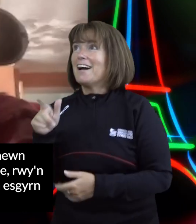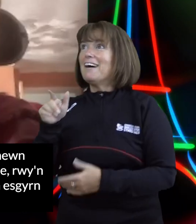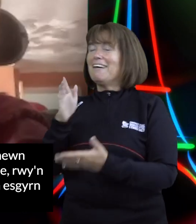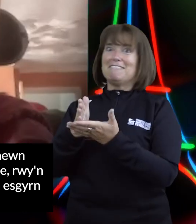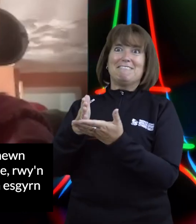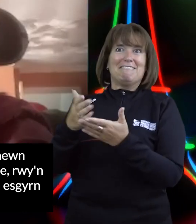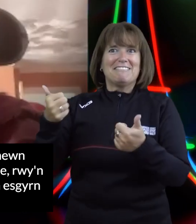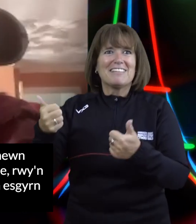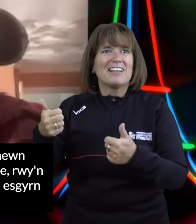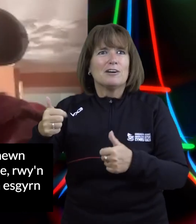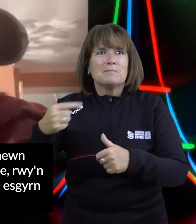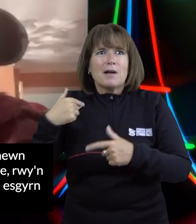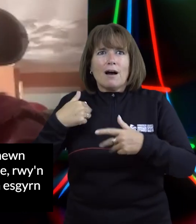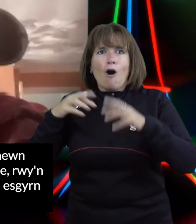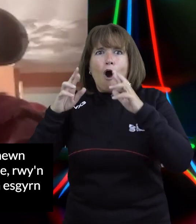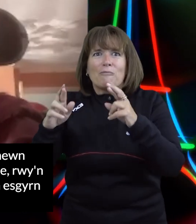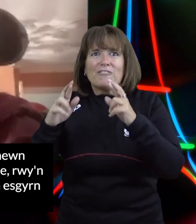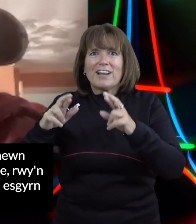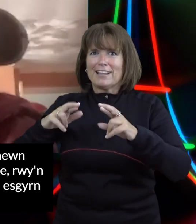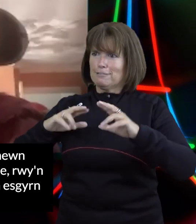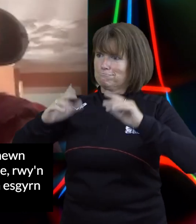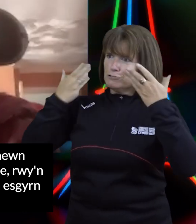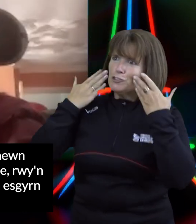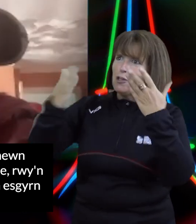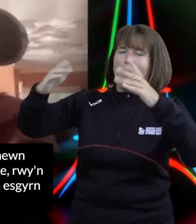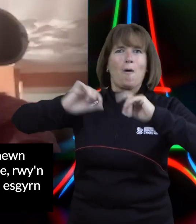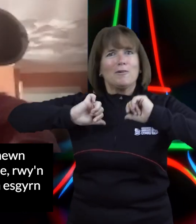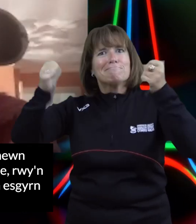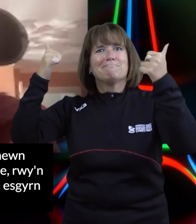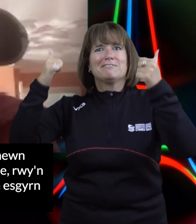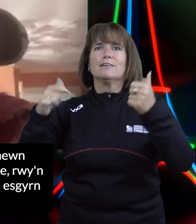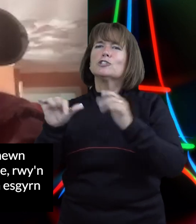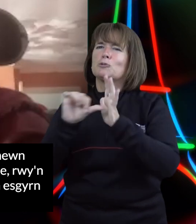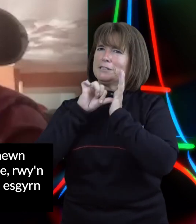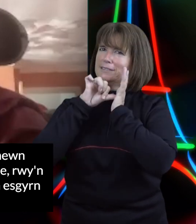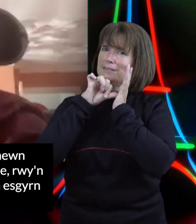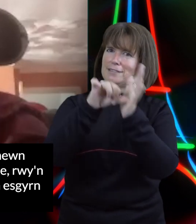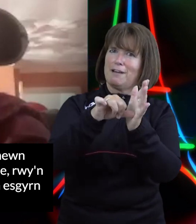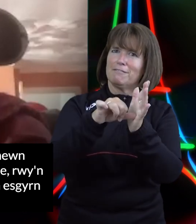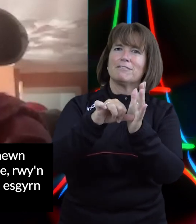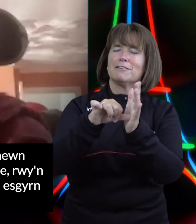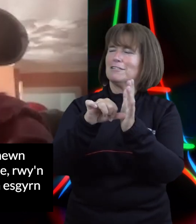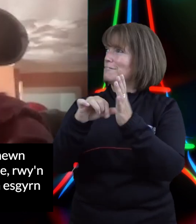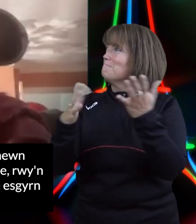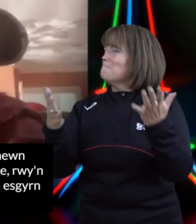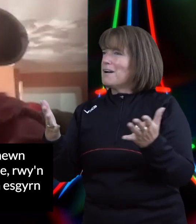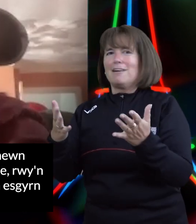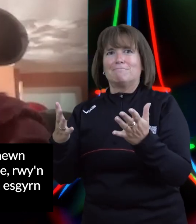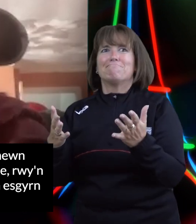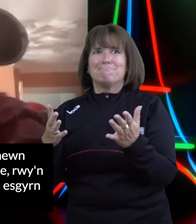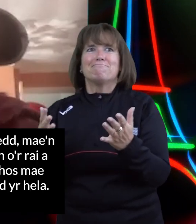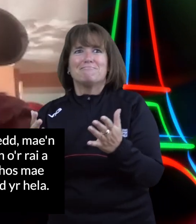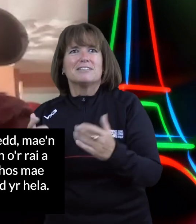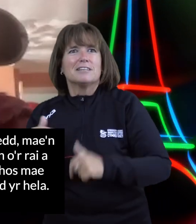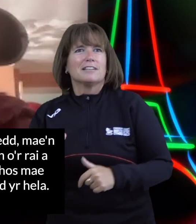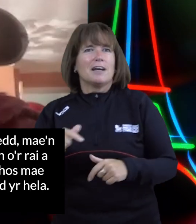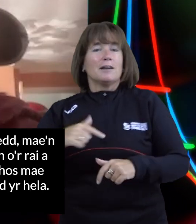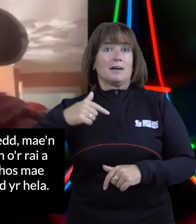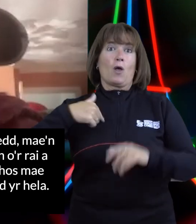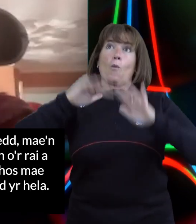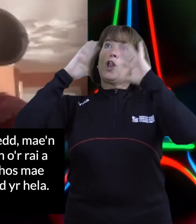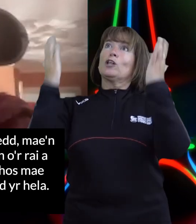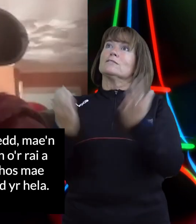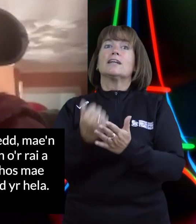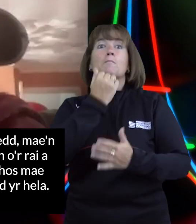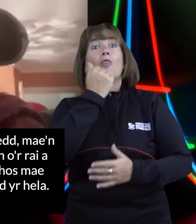Yeah, that's good, and yeah, I'm hopefully going to deliver something. It's going to be tough. I'm not, no bones about it. I know